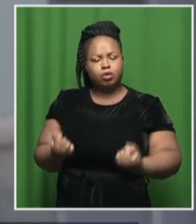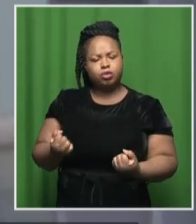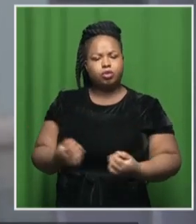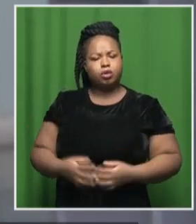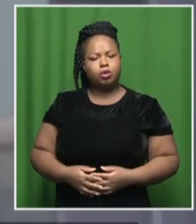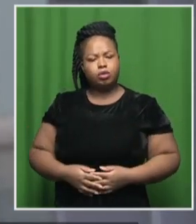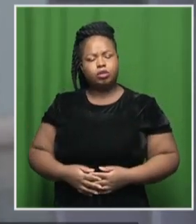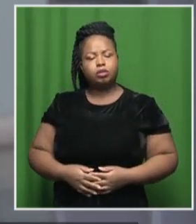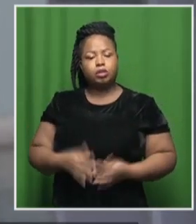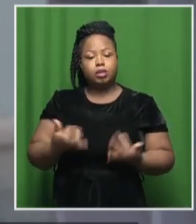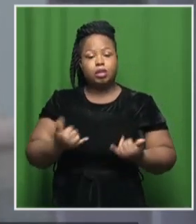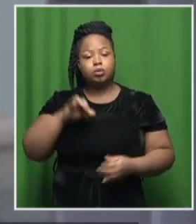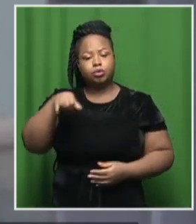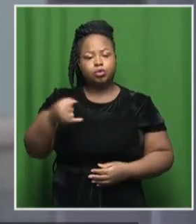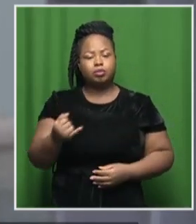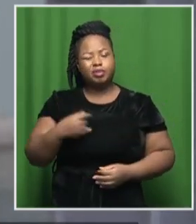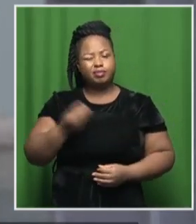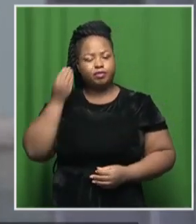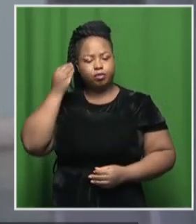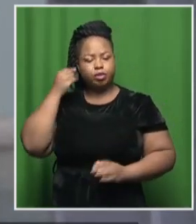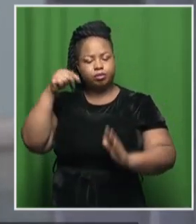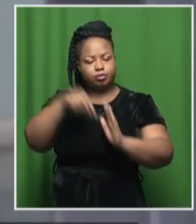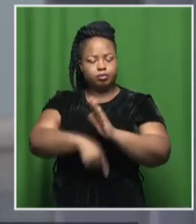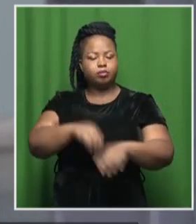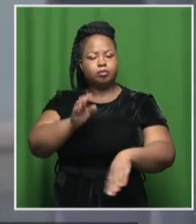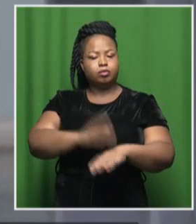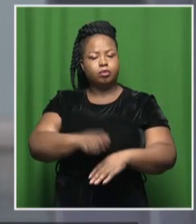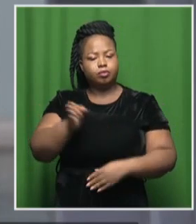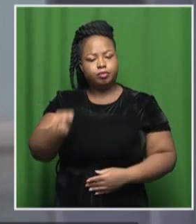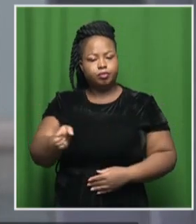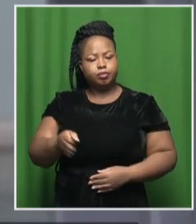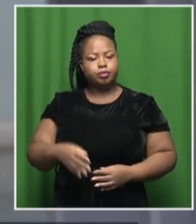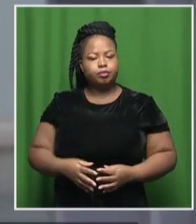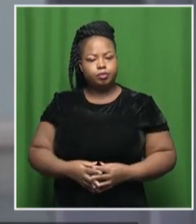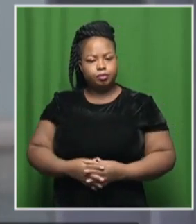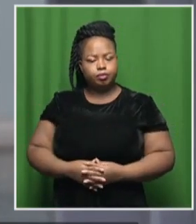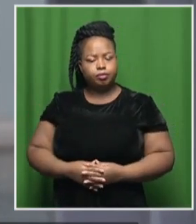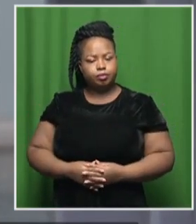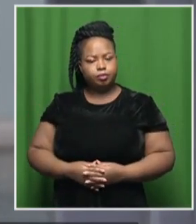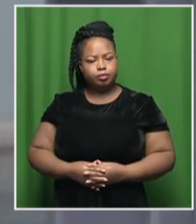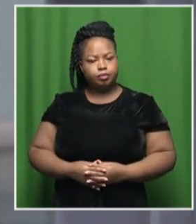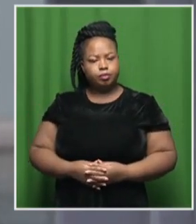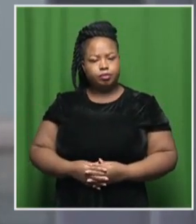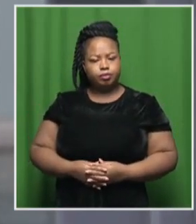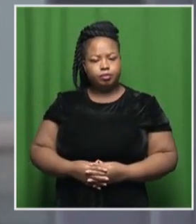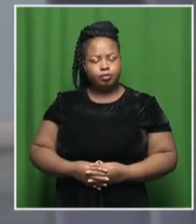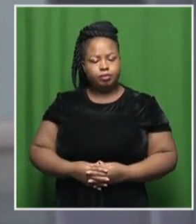go back to the Johannesburg studio. Details from there and our reporters on the scene. Sakina?